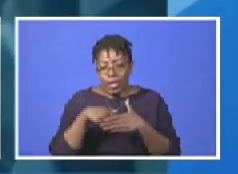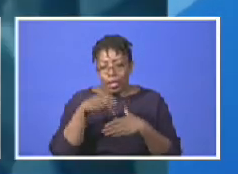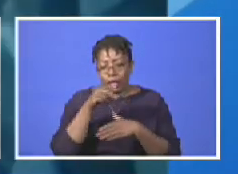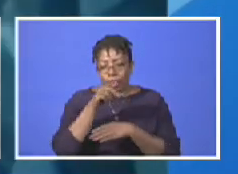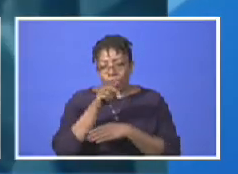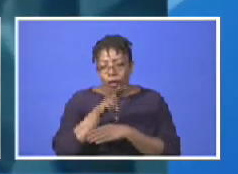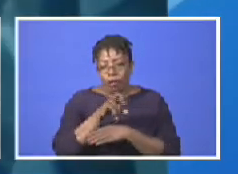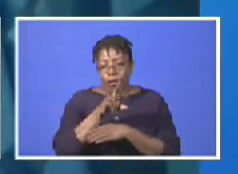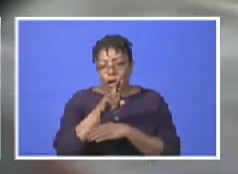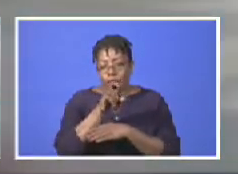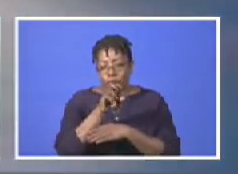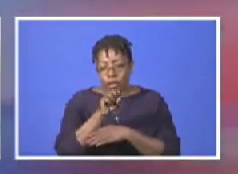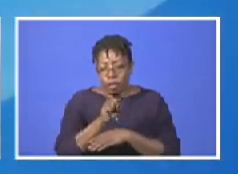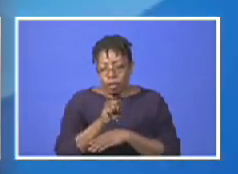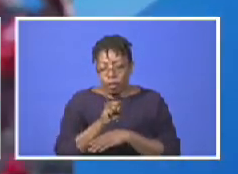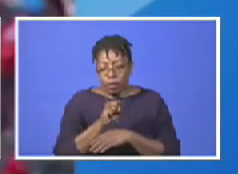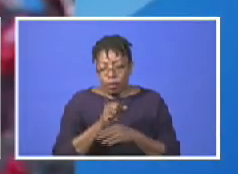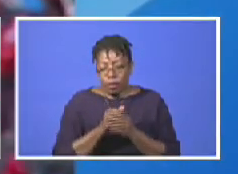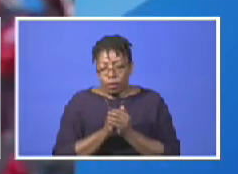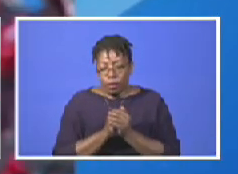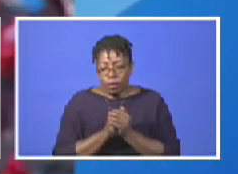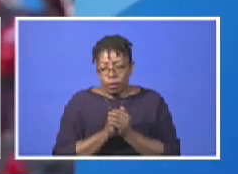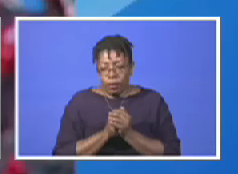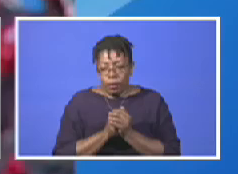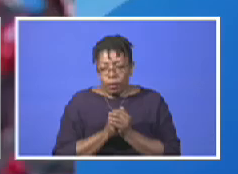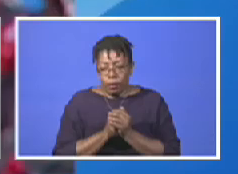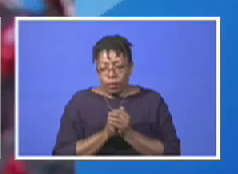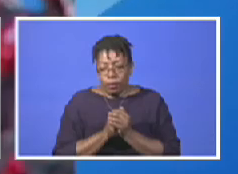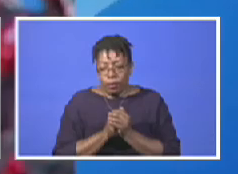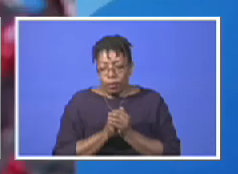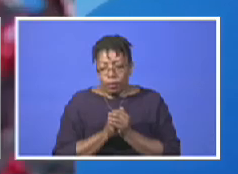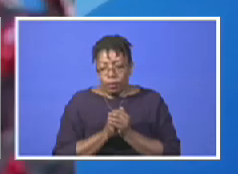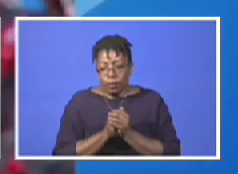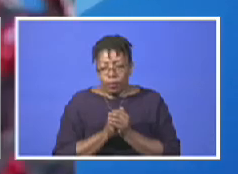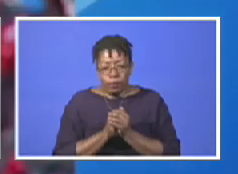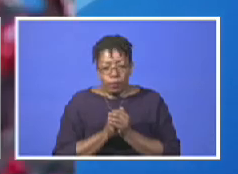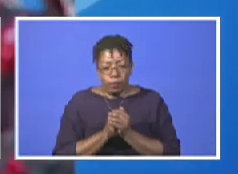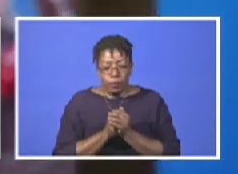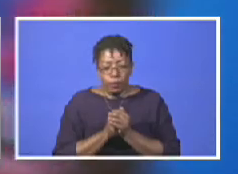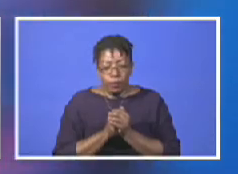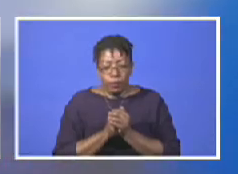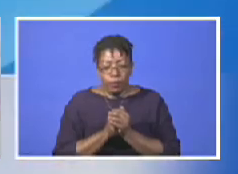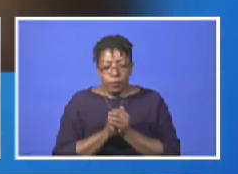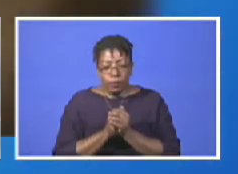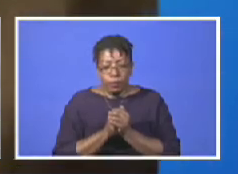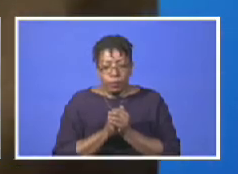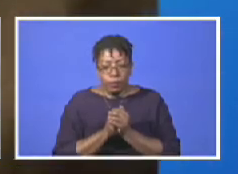more deadly? Will the